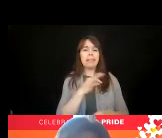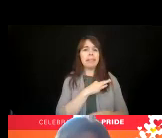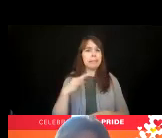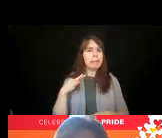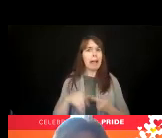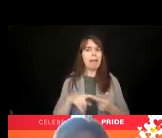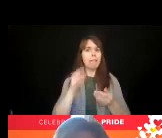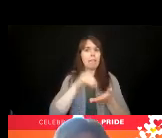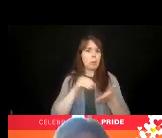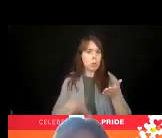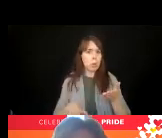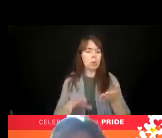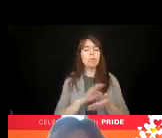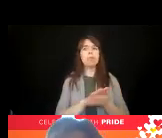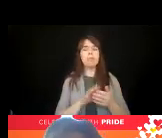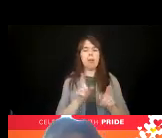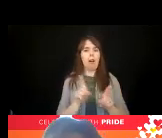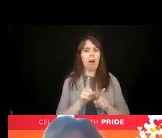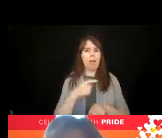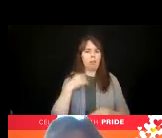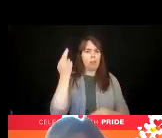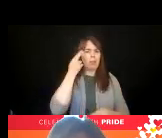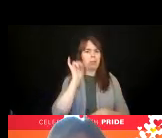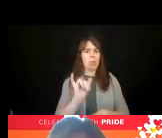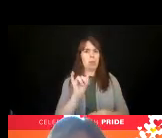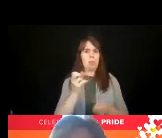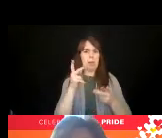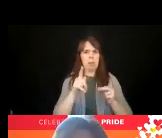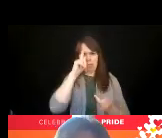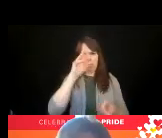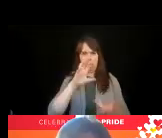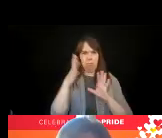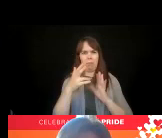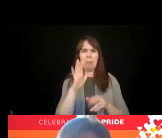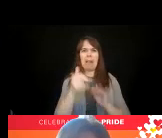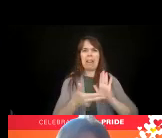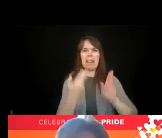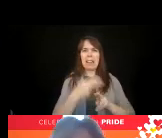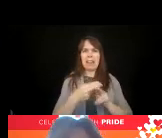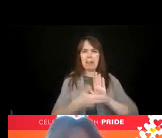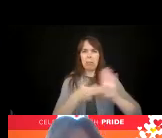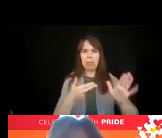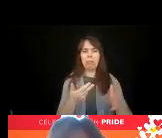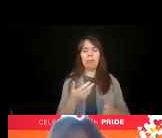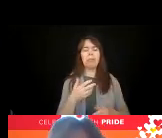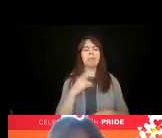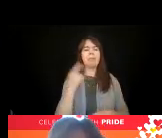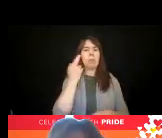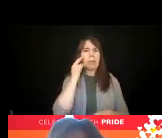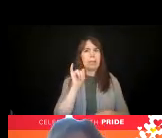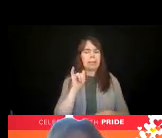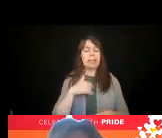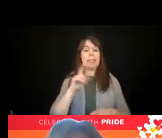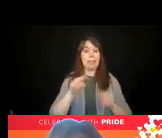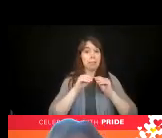that time, we also learned there was a lot of confusion on the architecture. And we knew that if we were going to roll out a